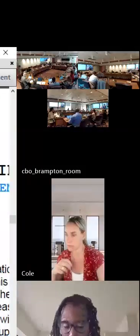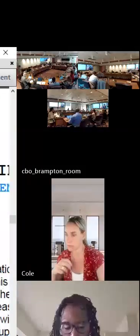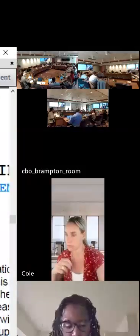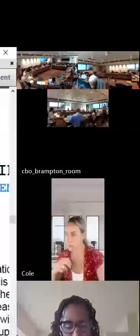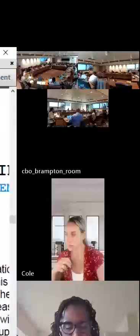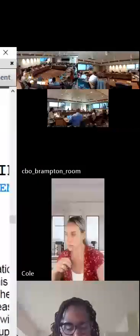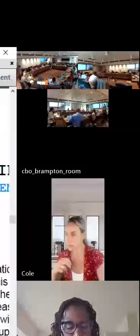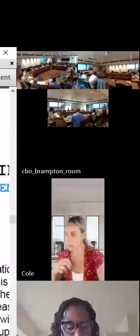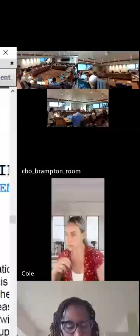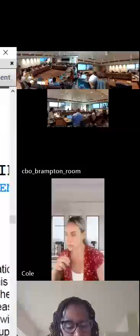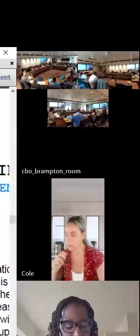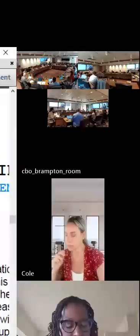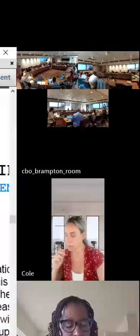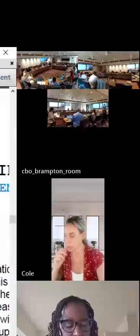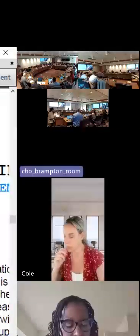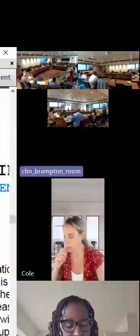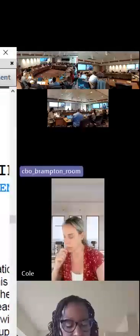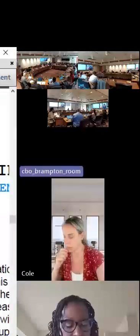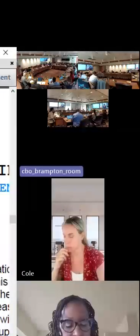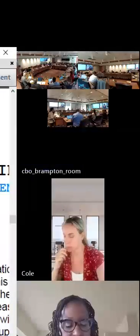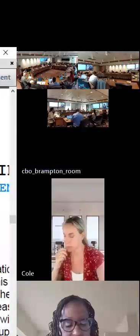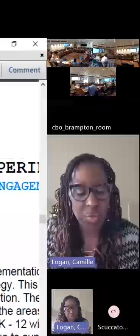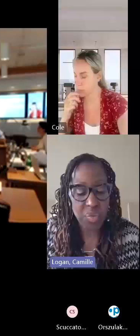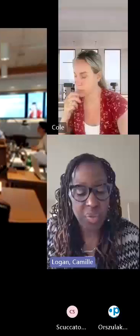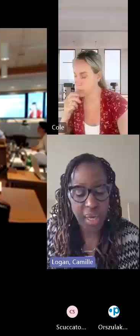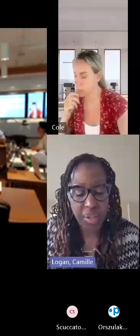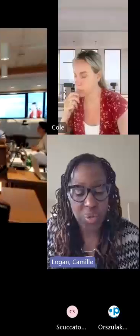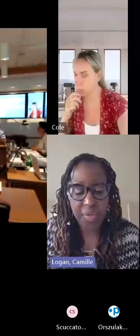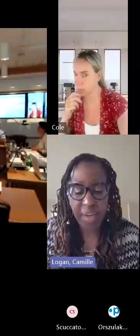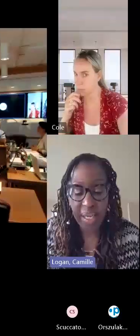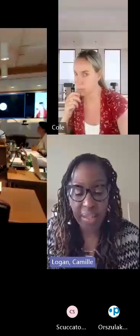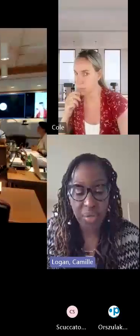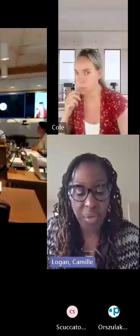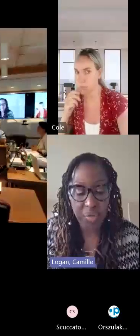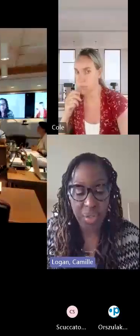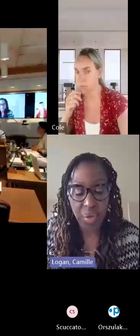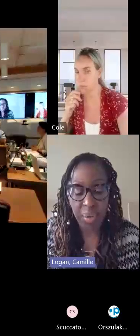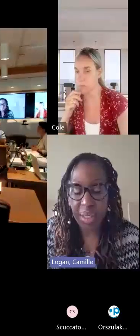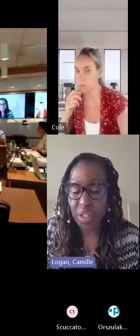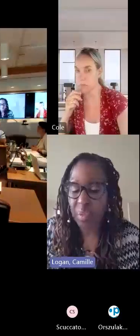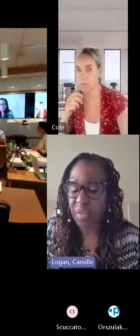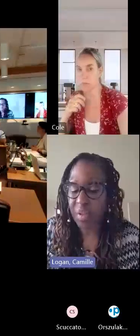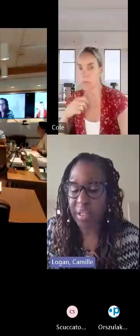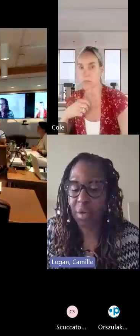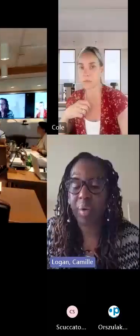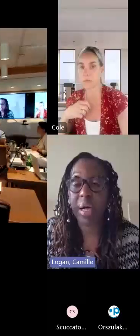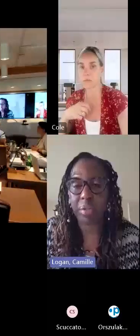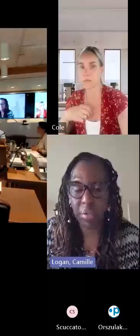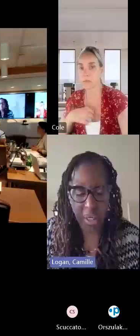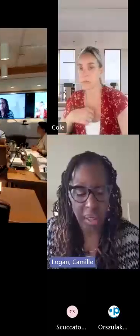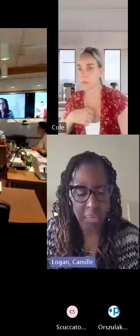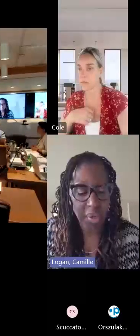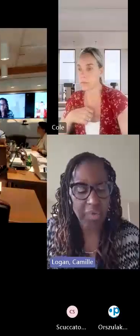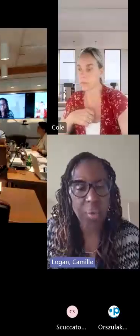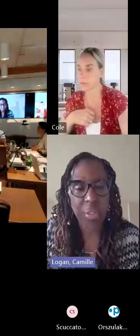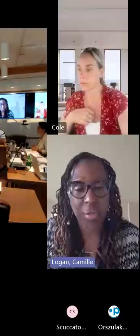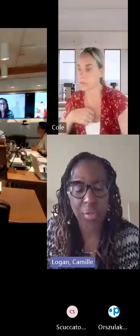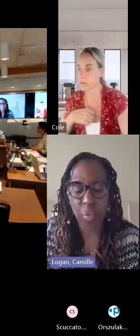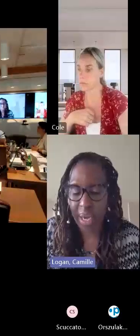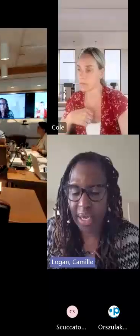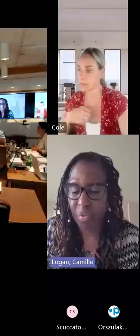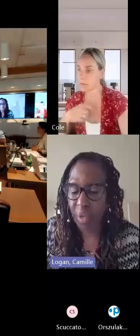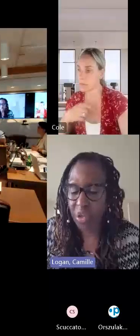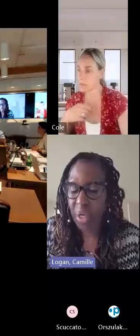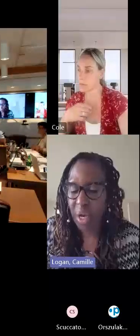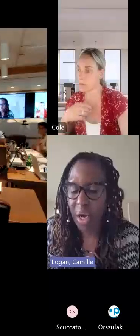again, we know the challenges that PDSB students face in terms of discrimination, specifically around focusing